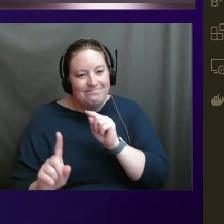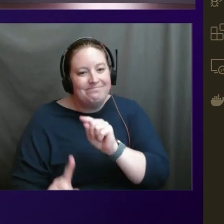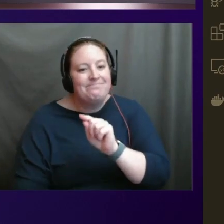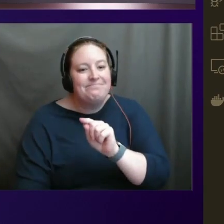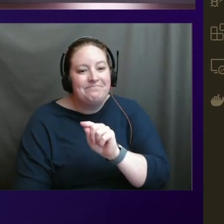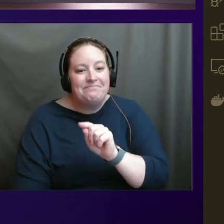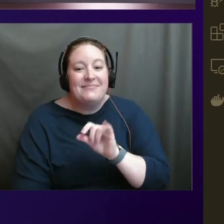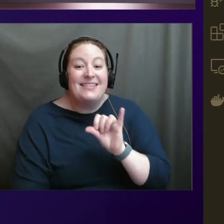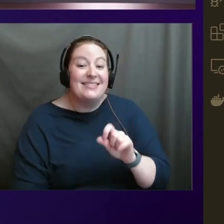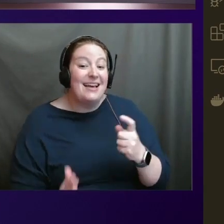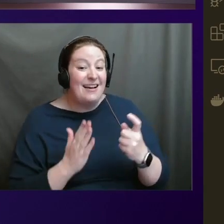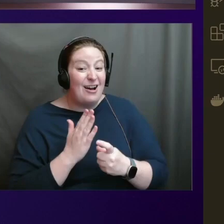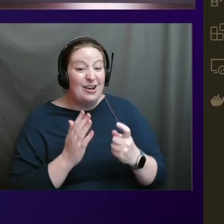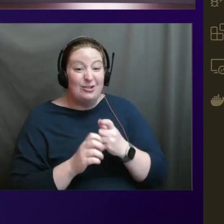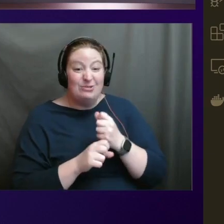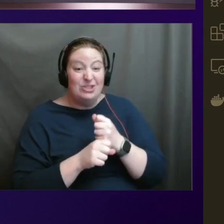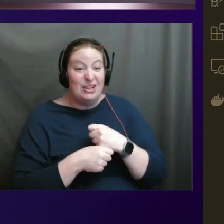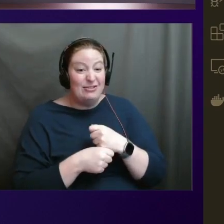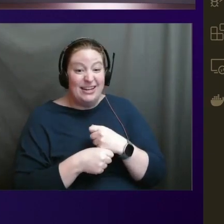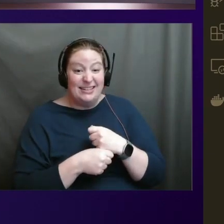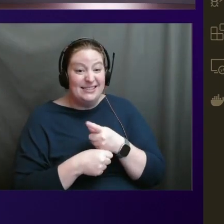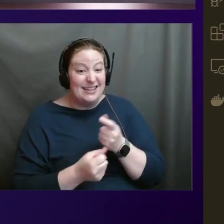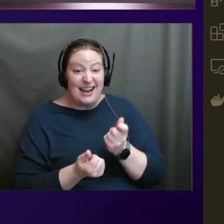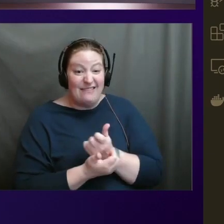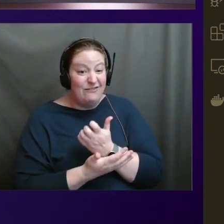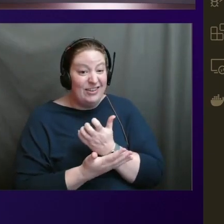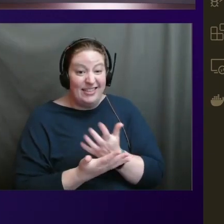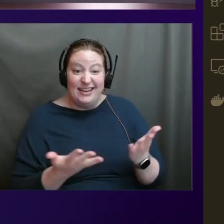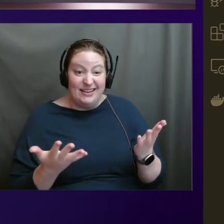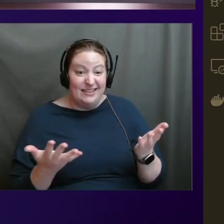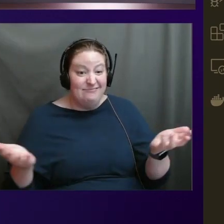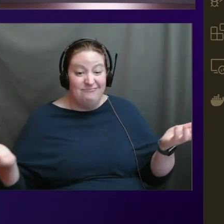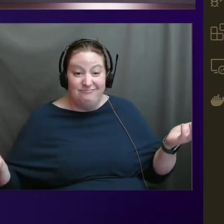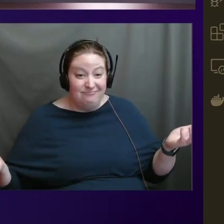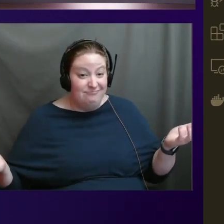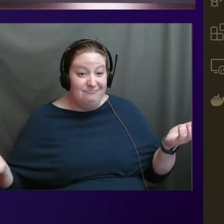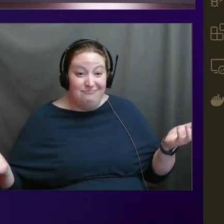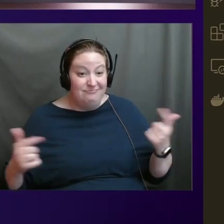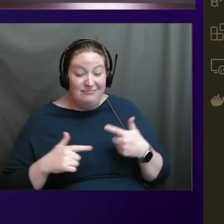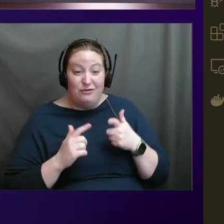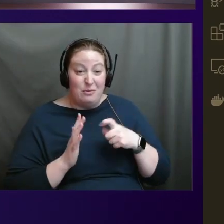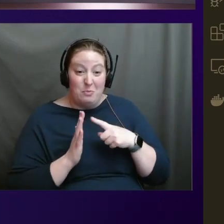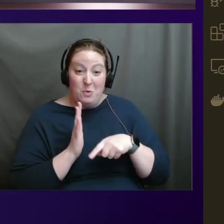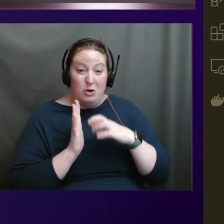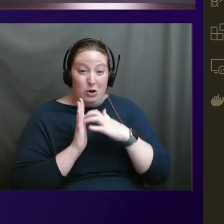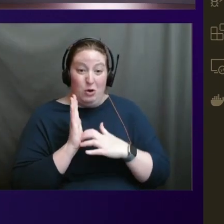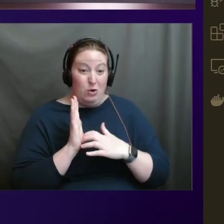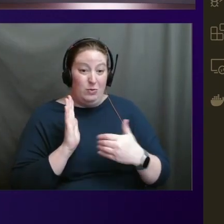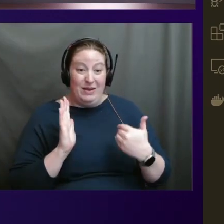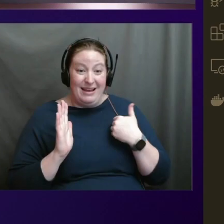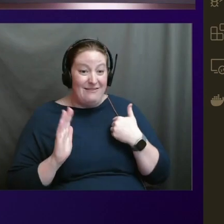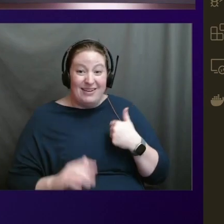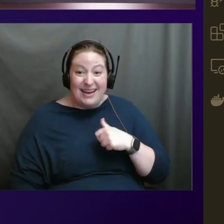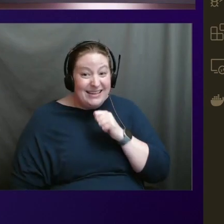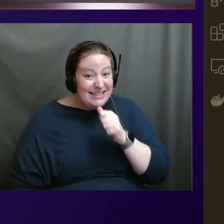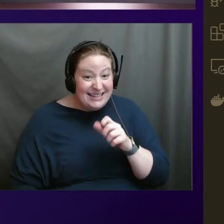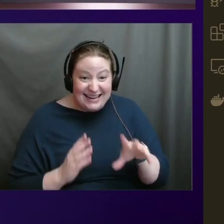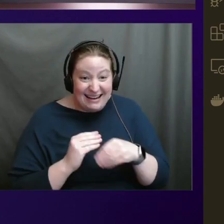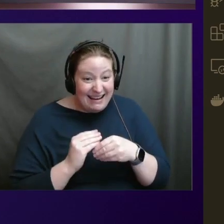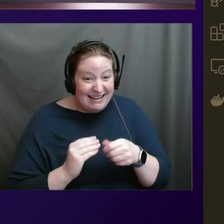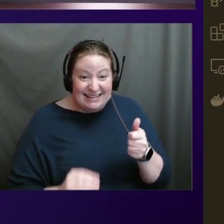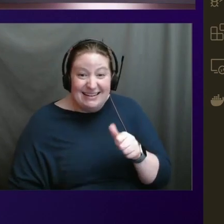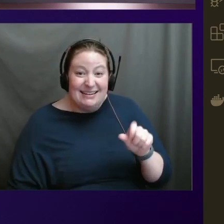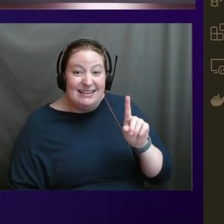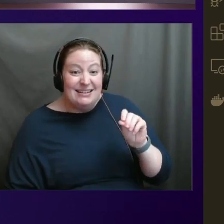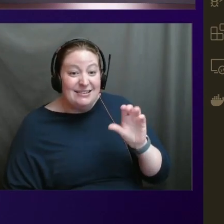this auto-generates everything based off of what code we have here. I didn't add any docstring here, so